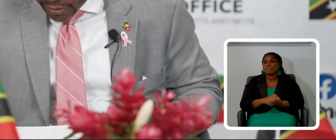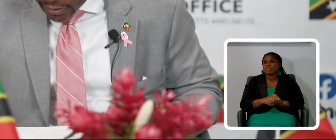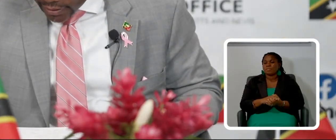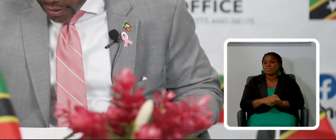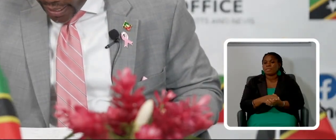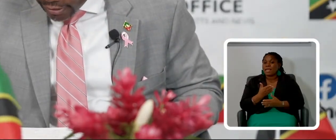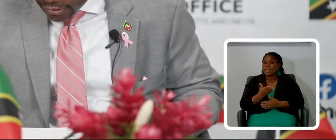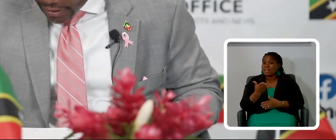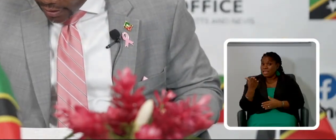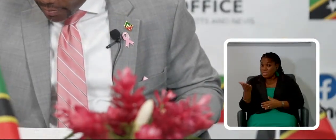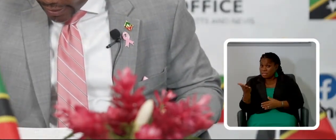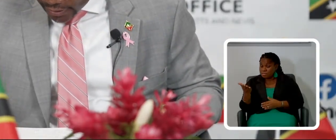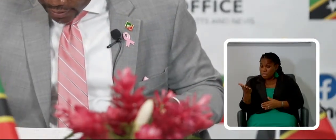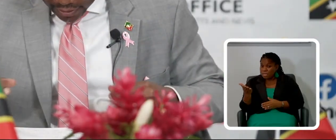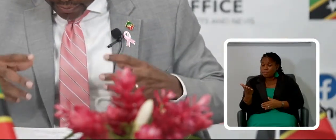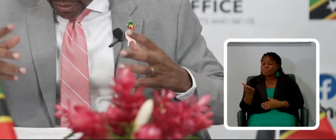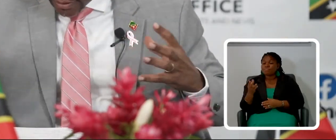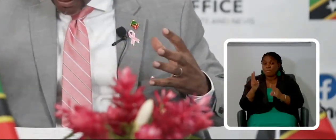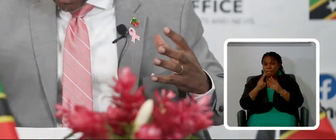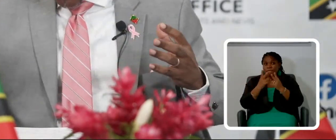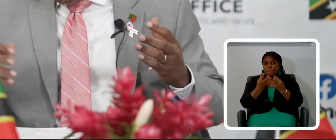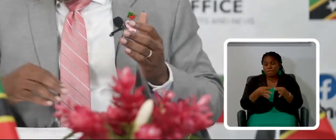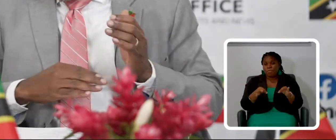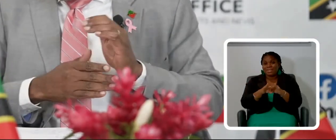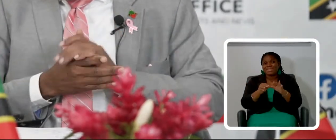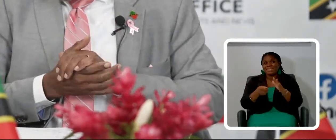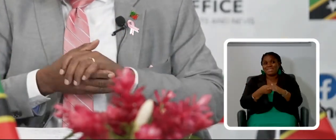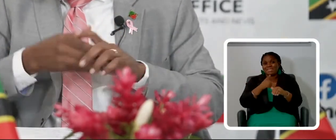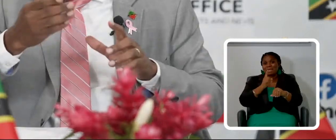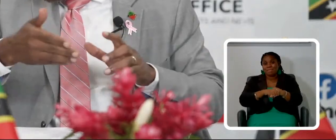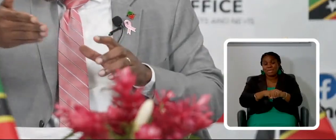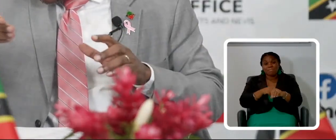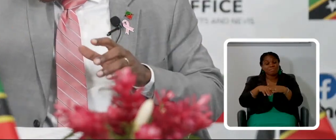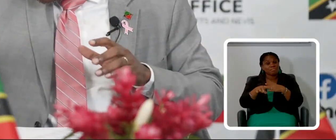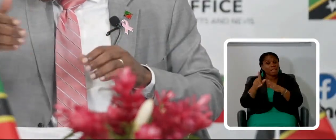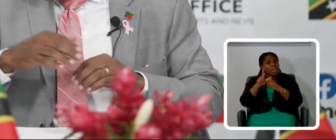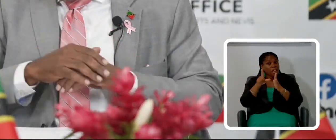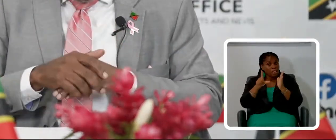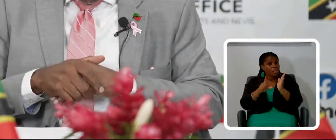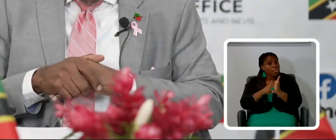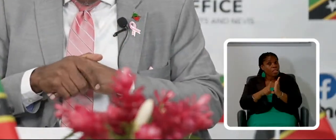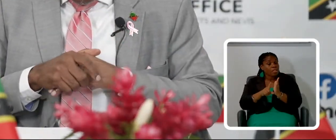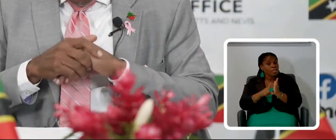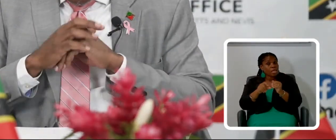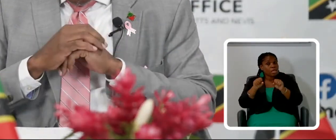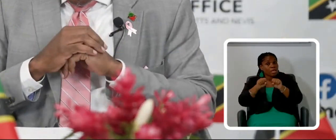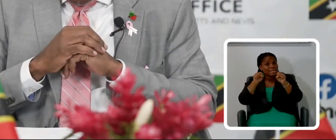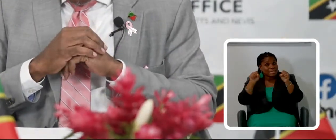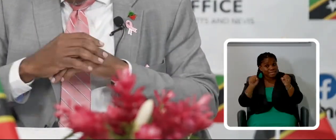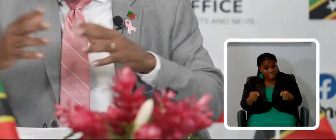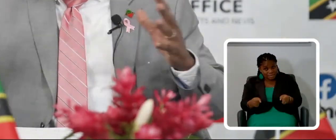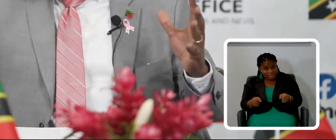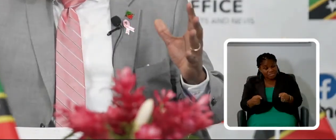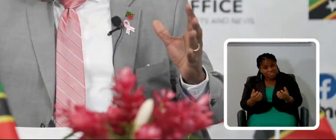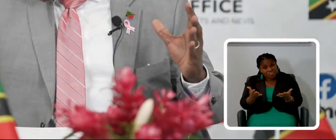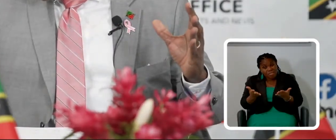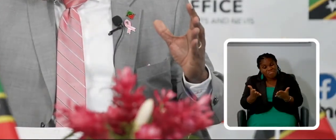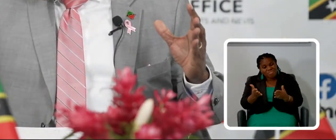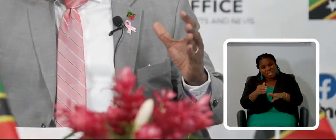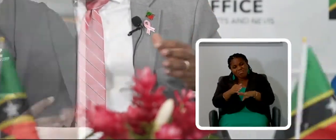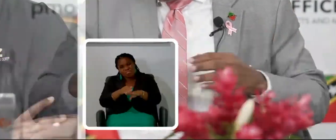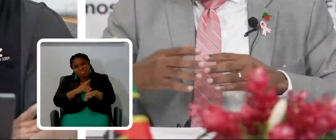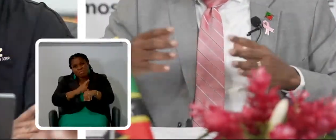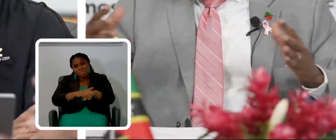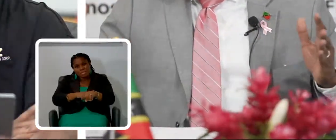these matters are critical matters, and sometimes the legal system might take a little bit. It has to go through the